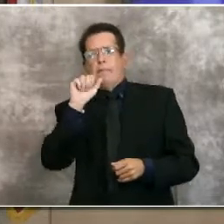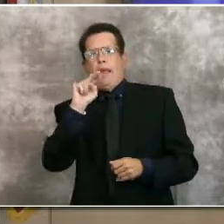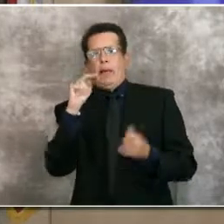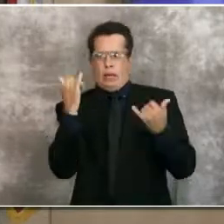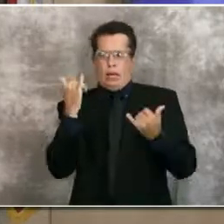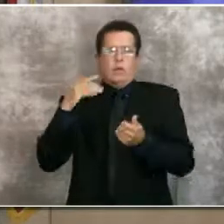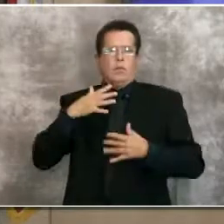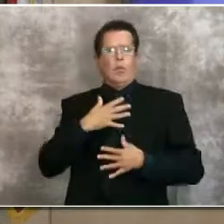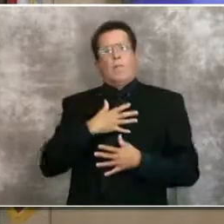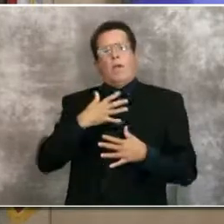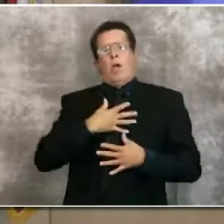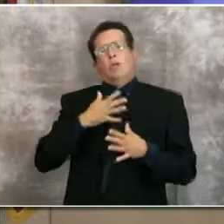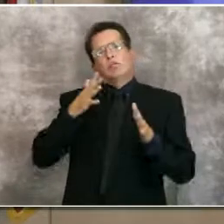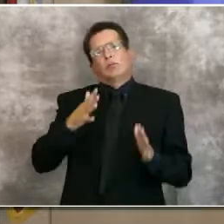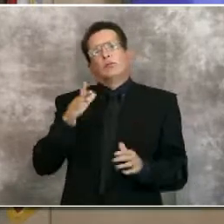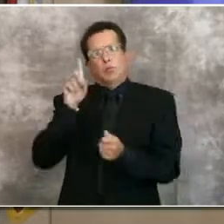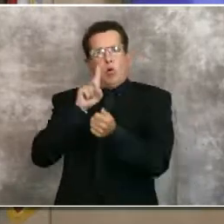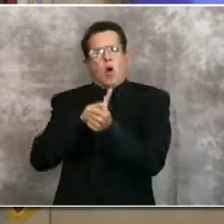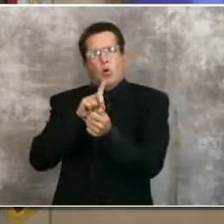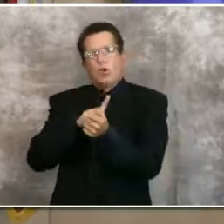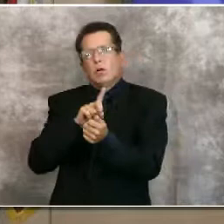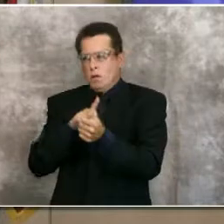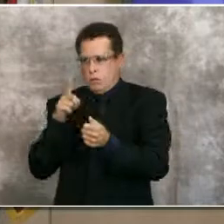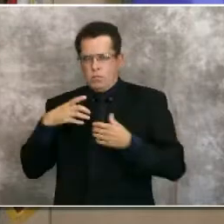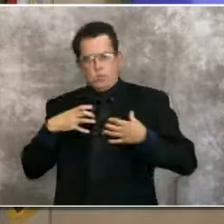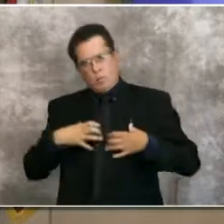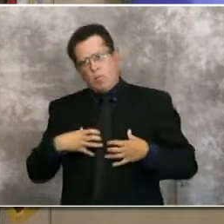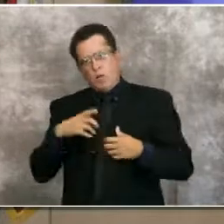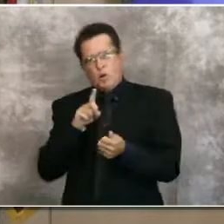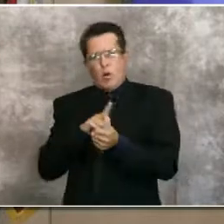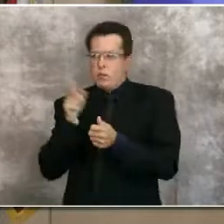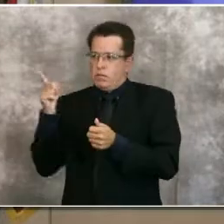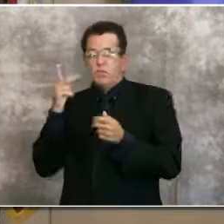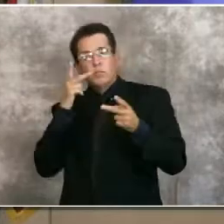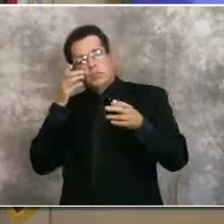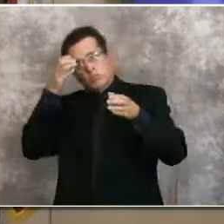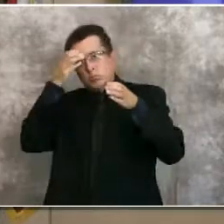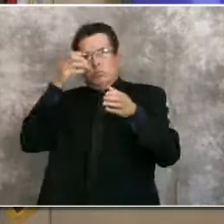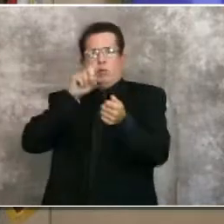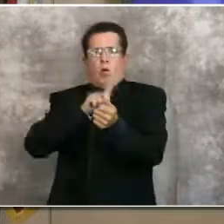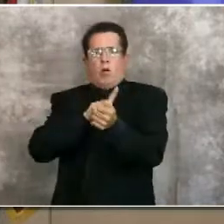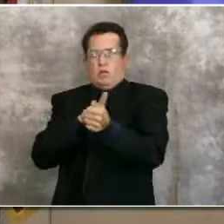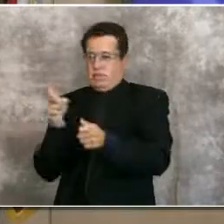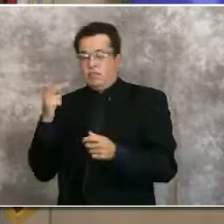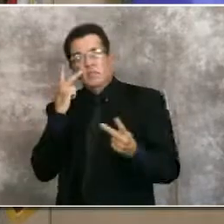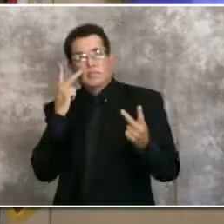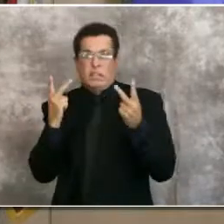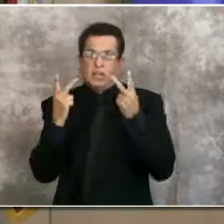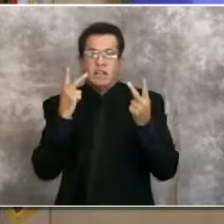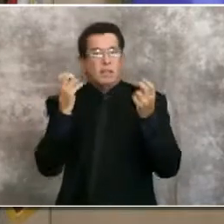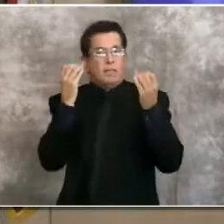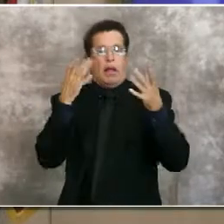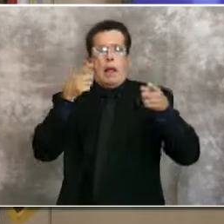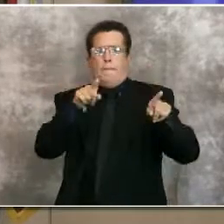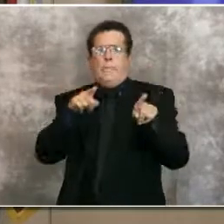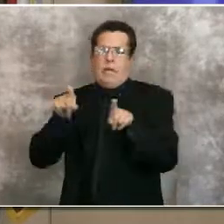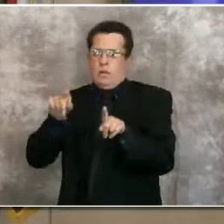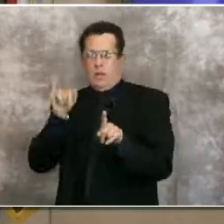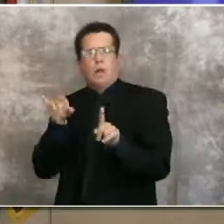a pulmonologist from Scripps Hospital, who has seen firsthand the impacts of